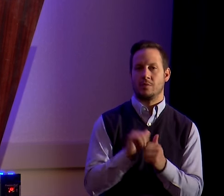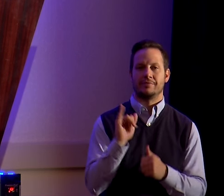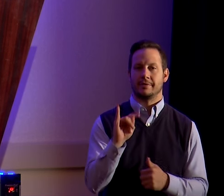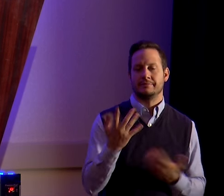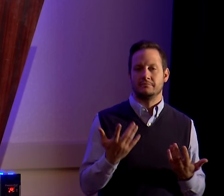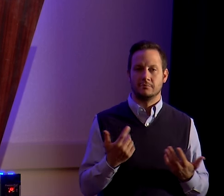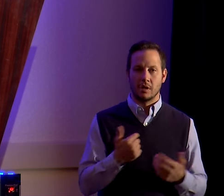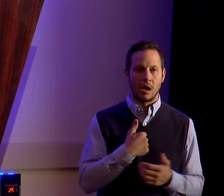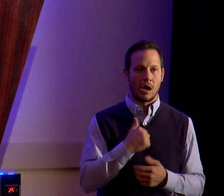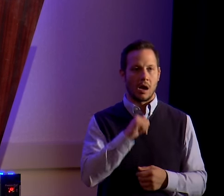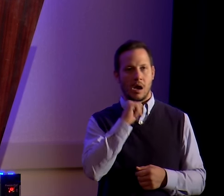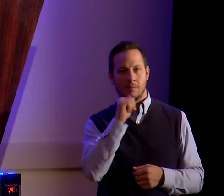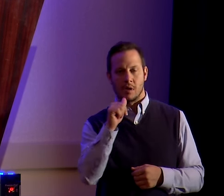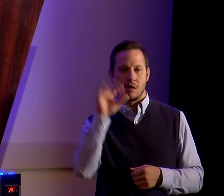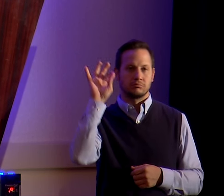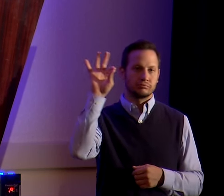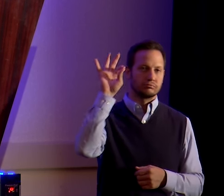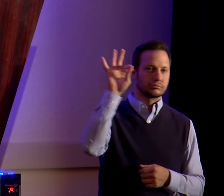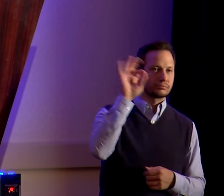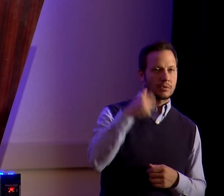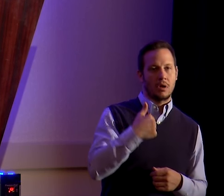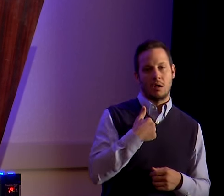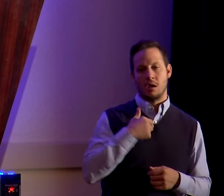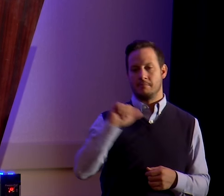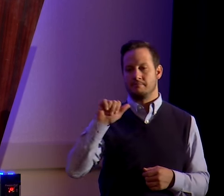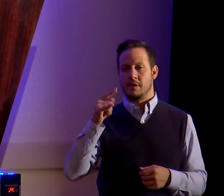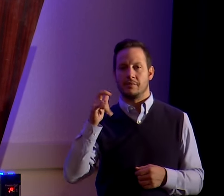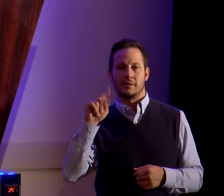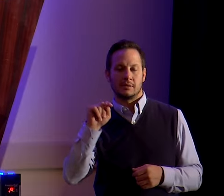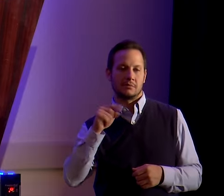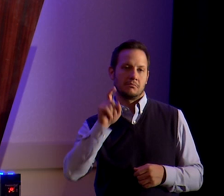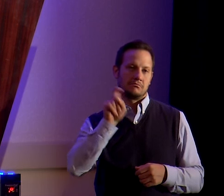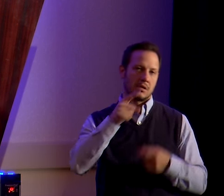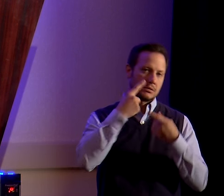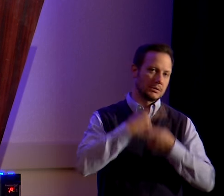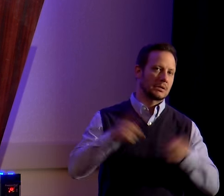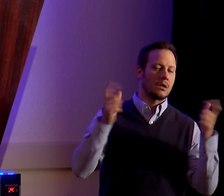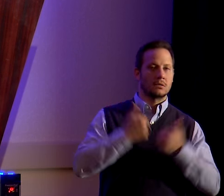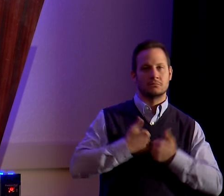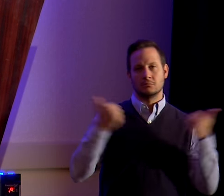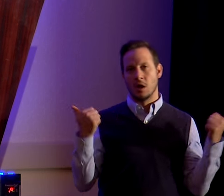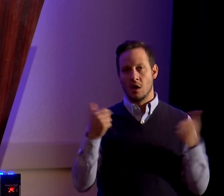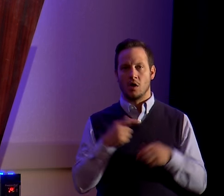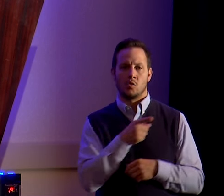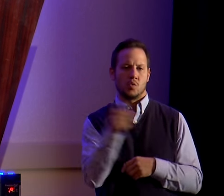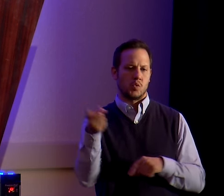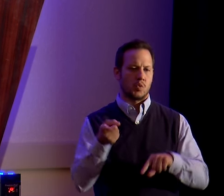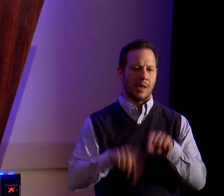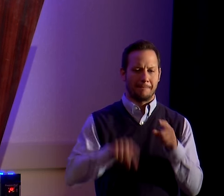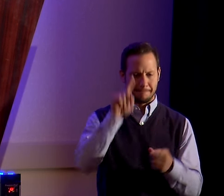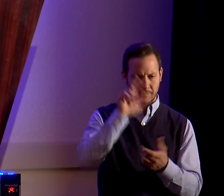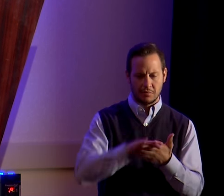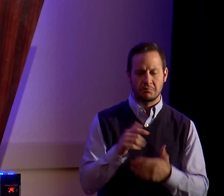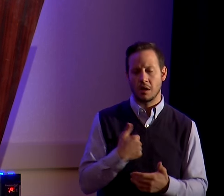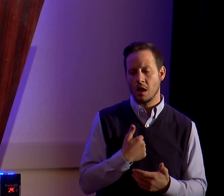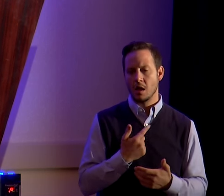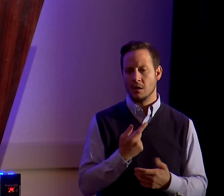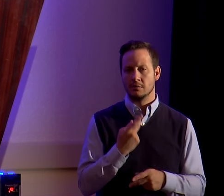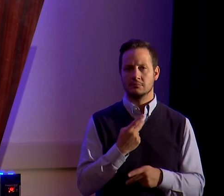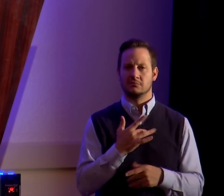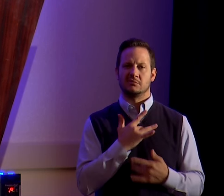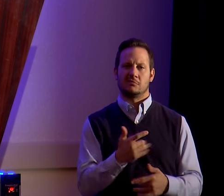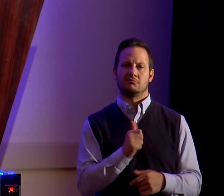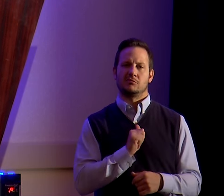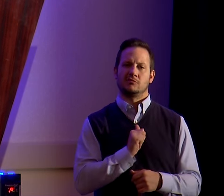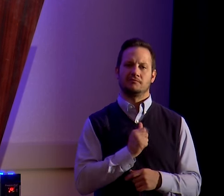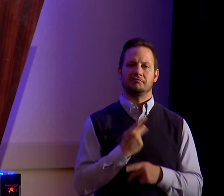know, going out and telling everybody I'm atheist and telling everybody not to believe. So, you know, so when I went on